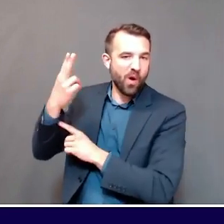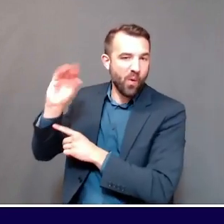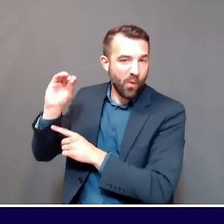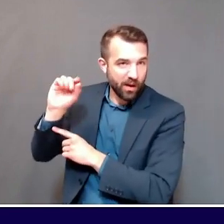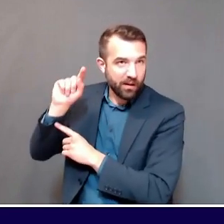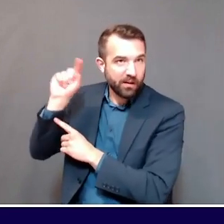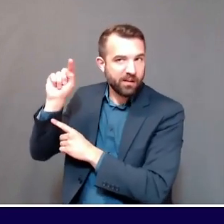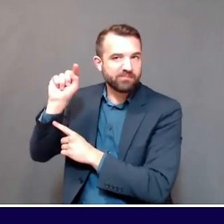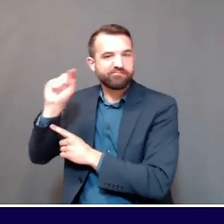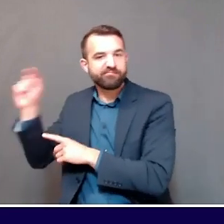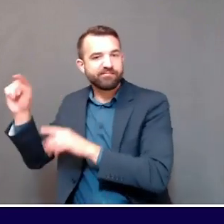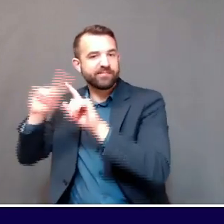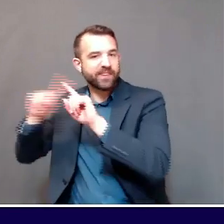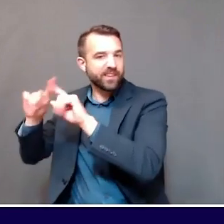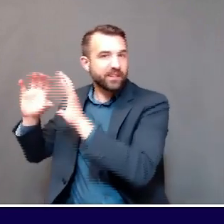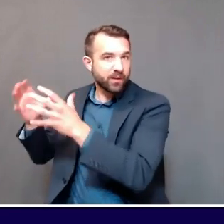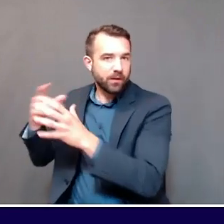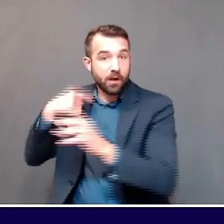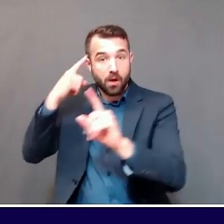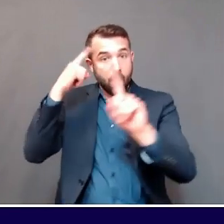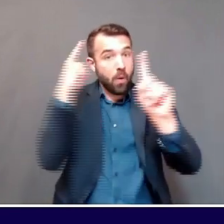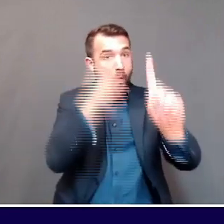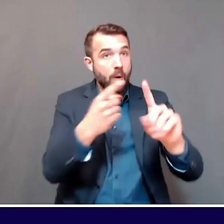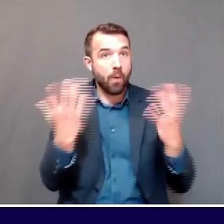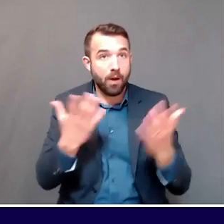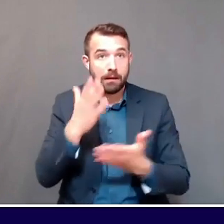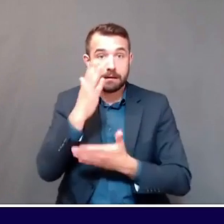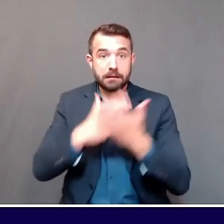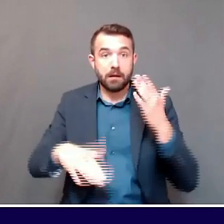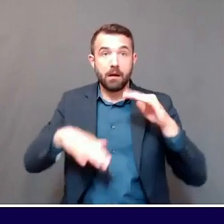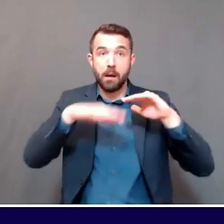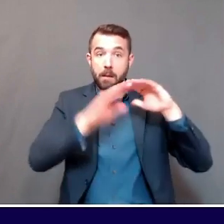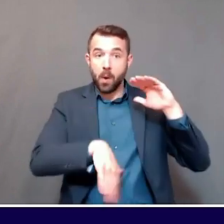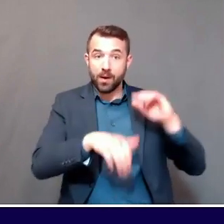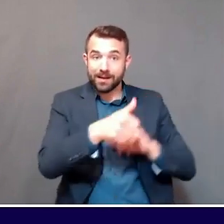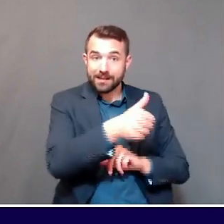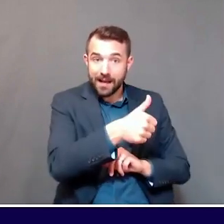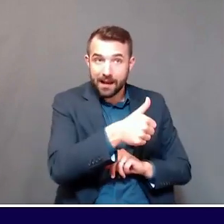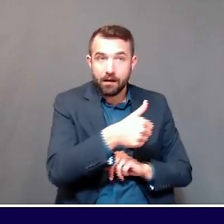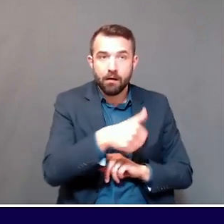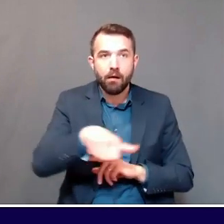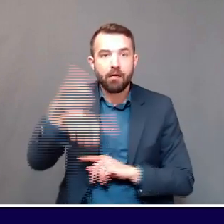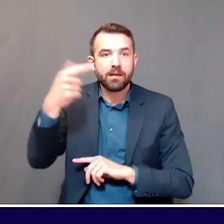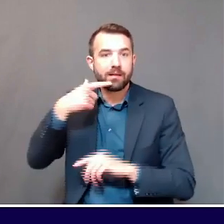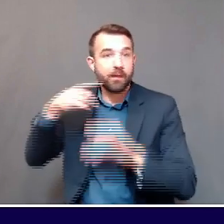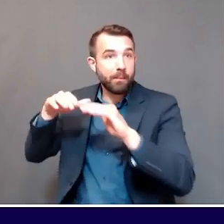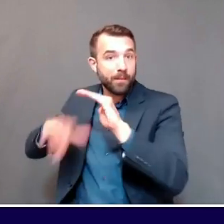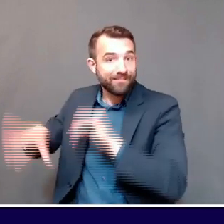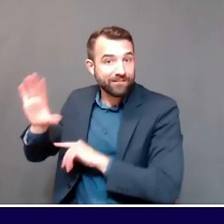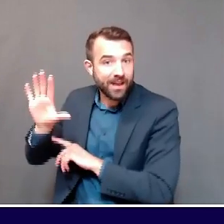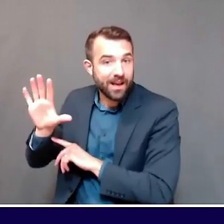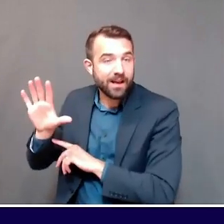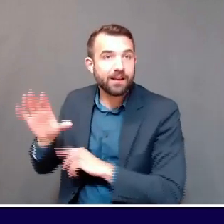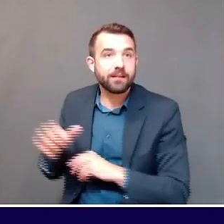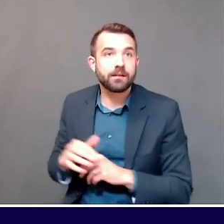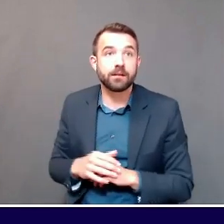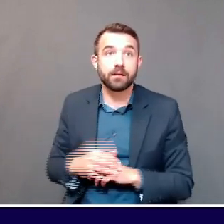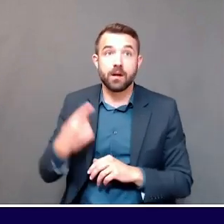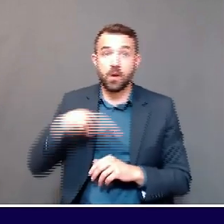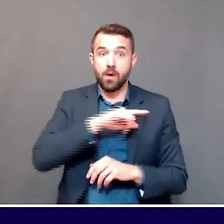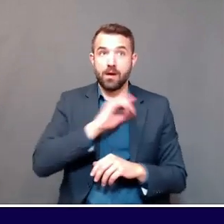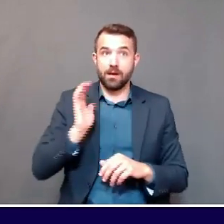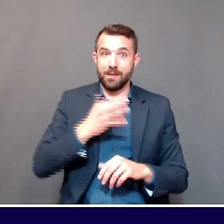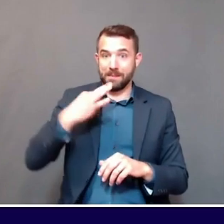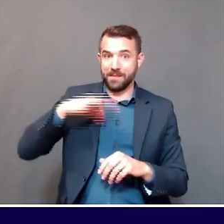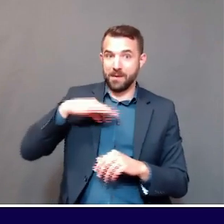below 10%, some say below 5%. In either event, we're there. But we still have more to go.